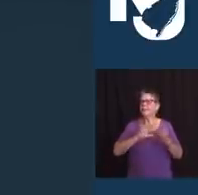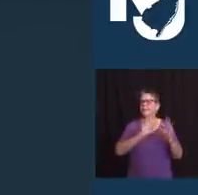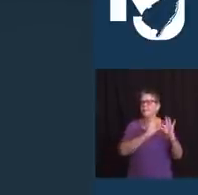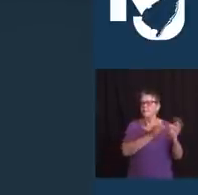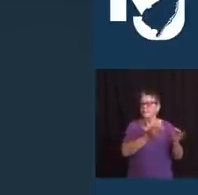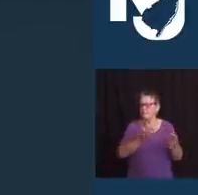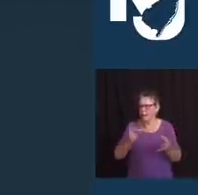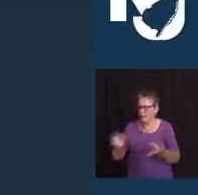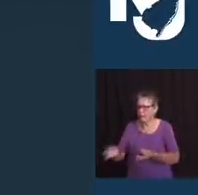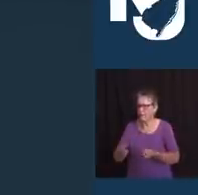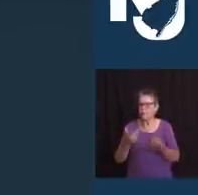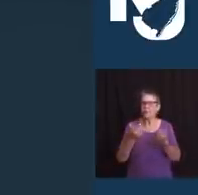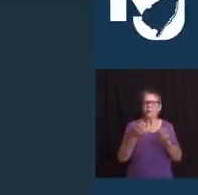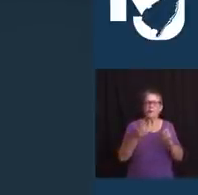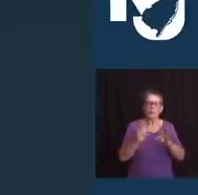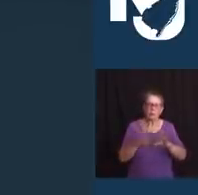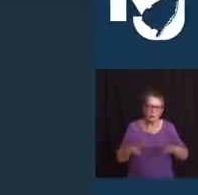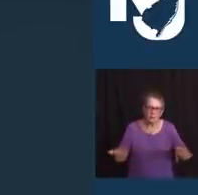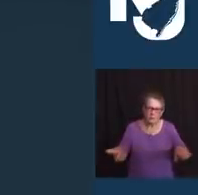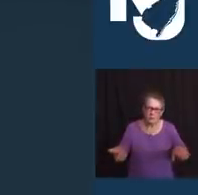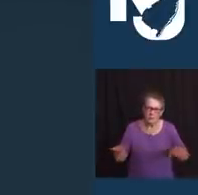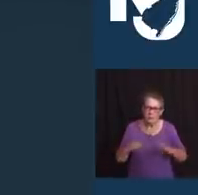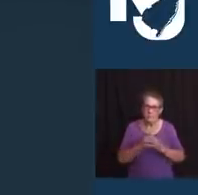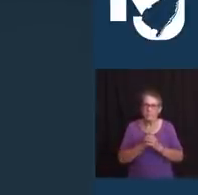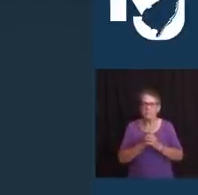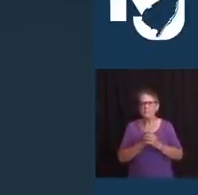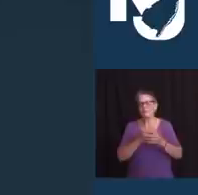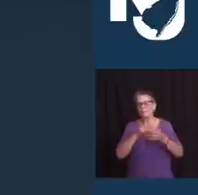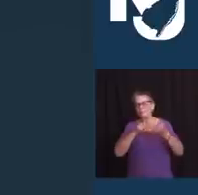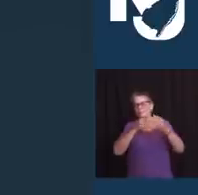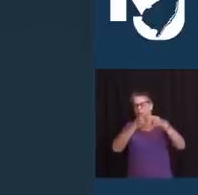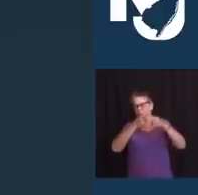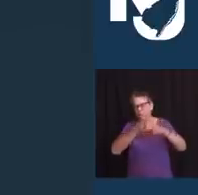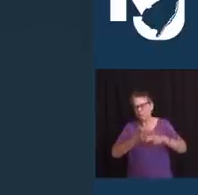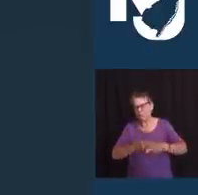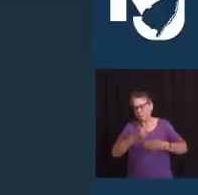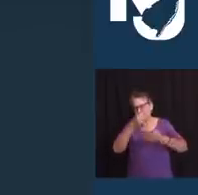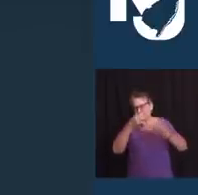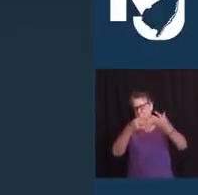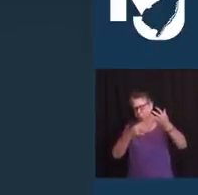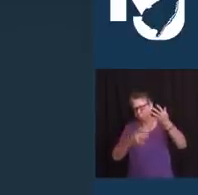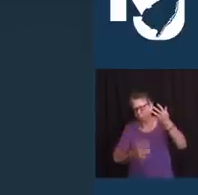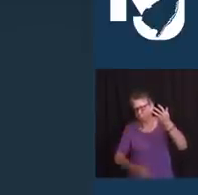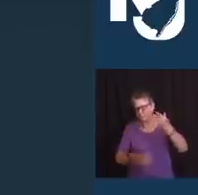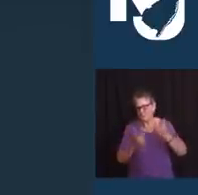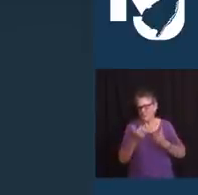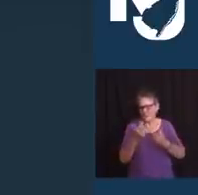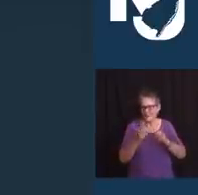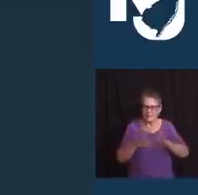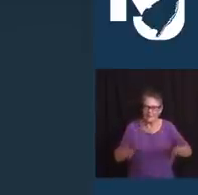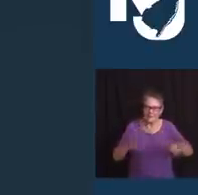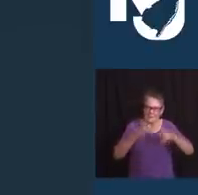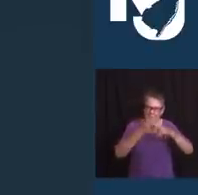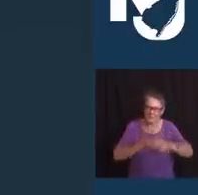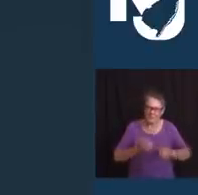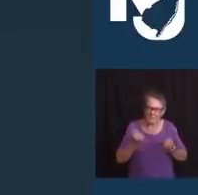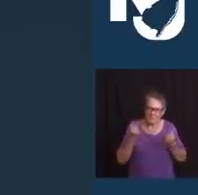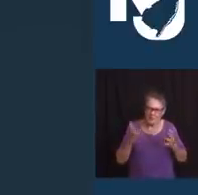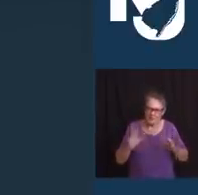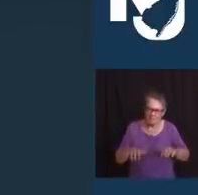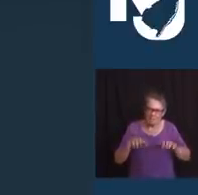grandchildren, Kirsty, Courtney, Nicole, Thomas III, Adeline, Henry, Maria, Christopher, and Anna